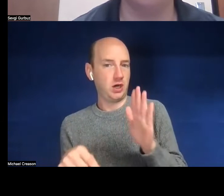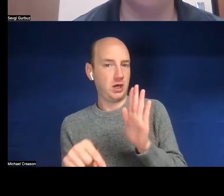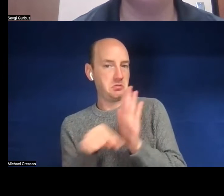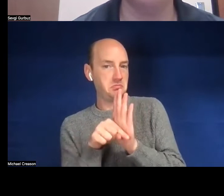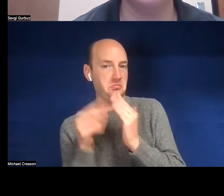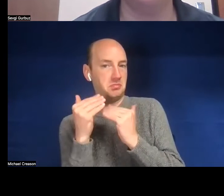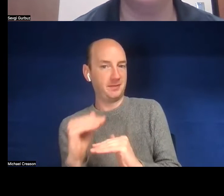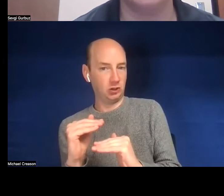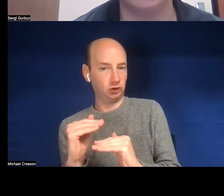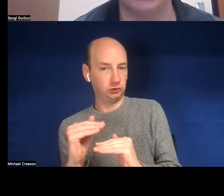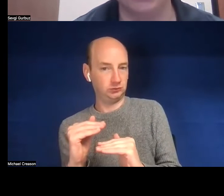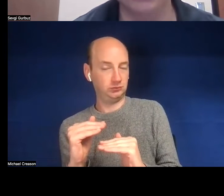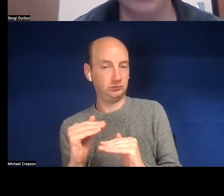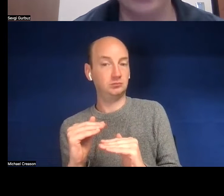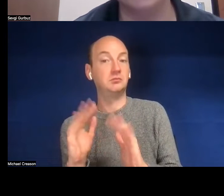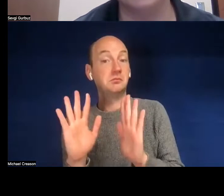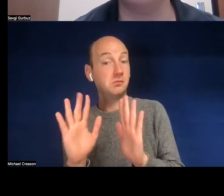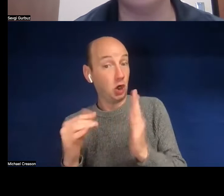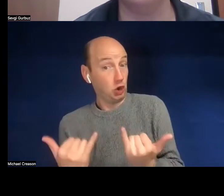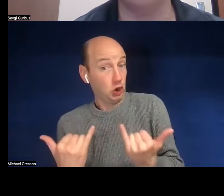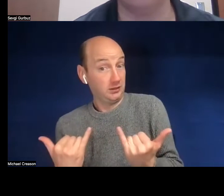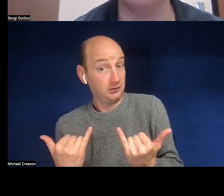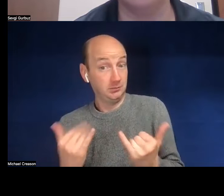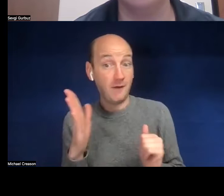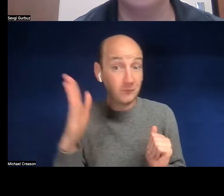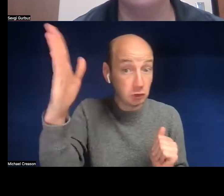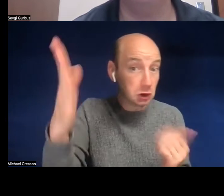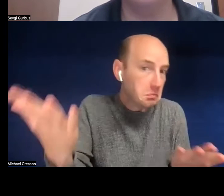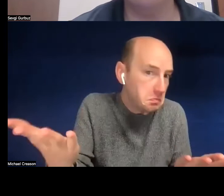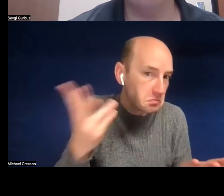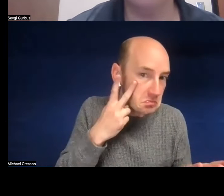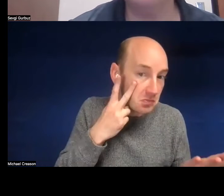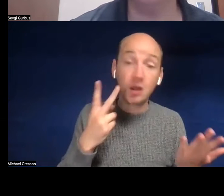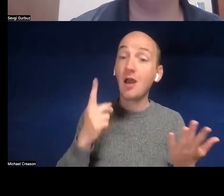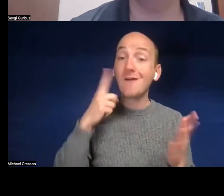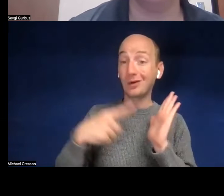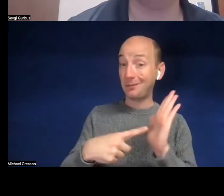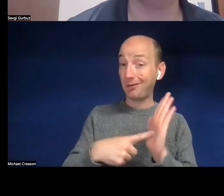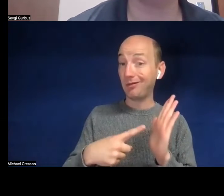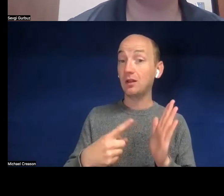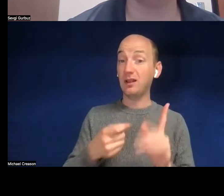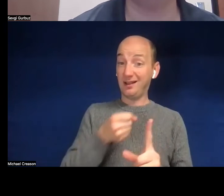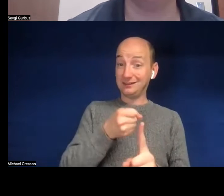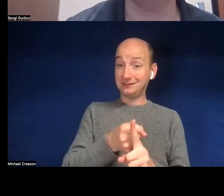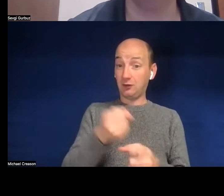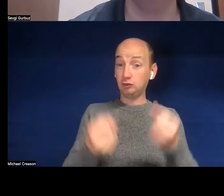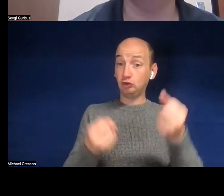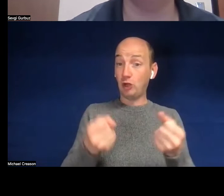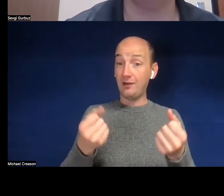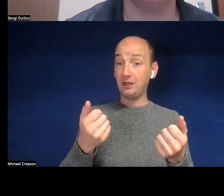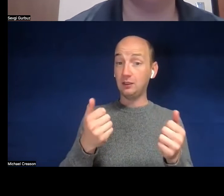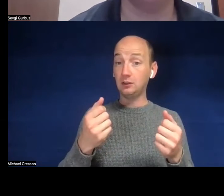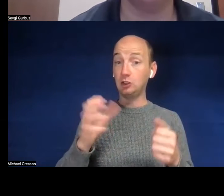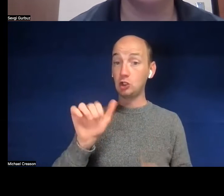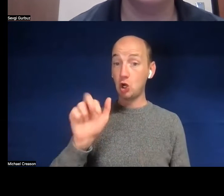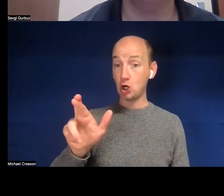purposes of automotive sensing and self-driving cars, there are companies that have now been trying to build